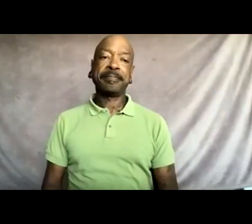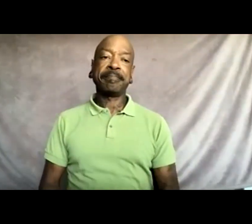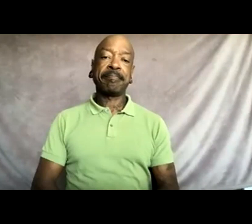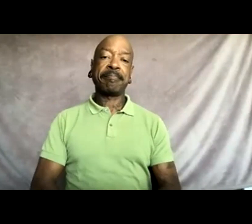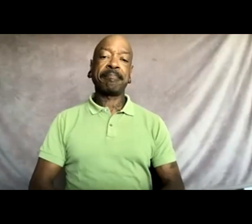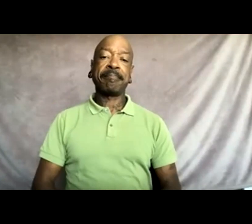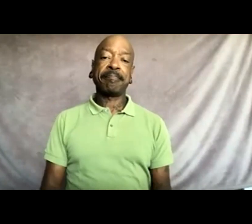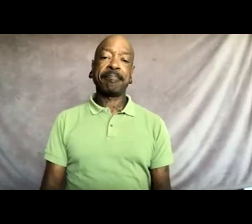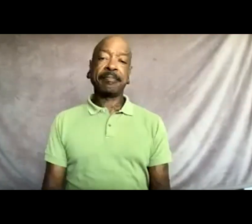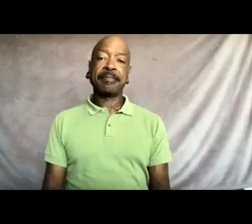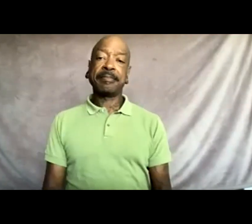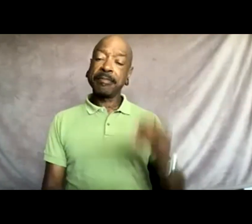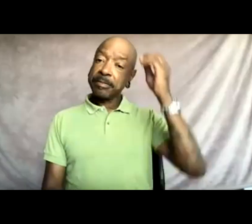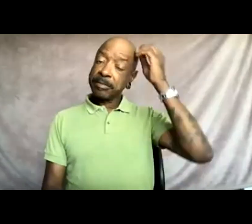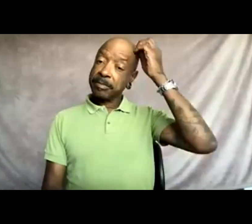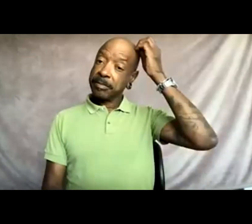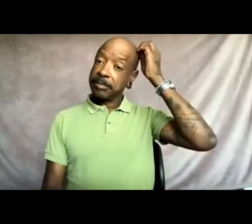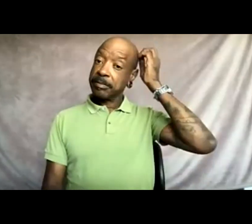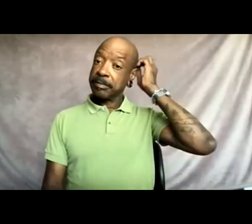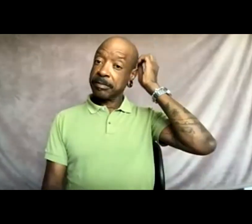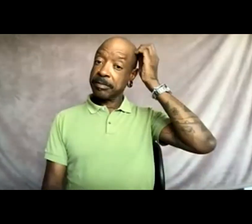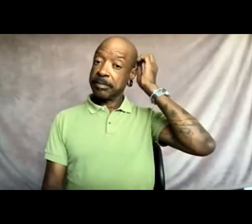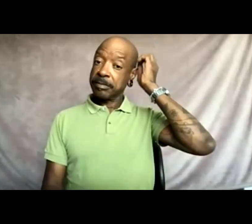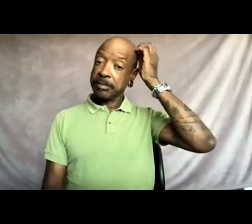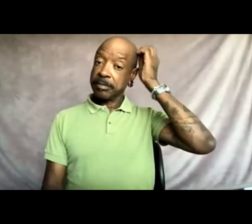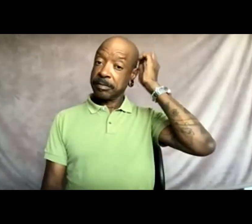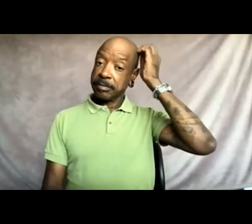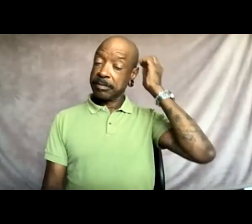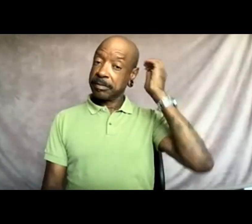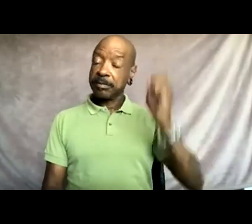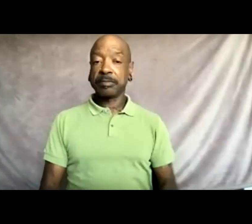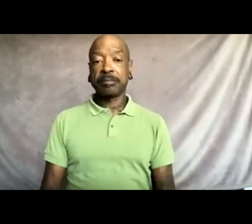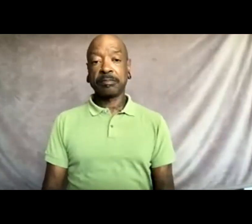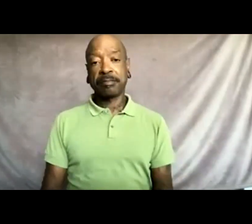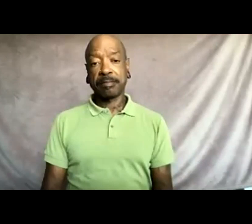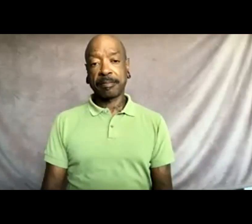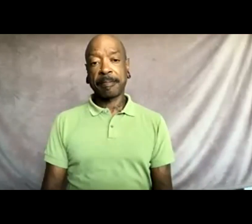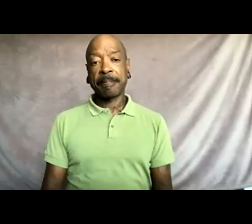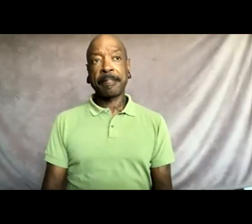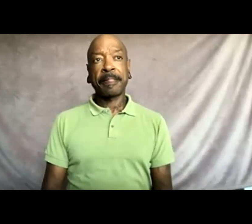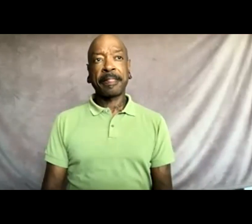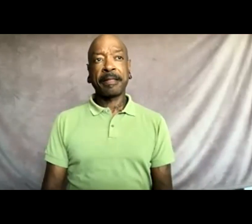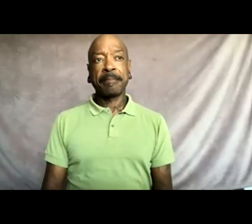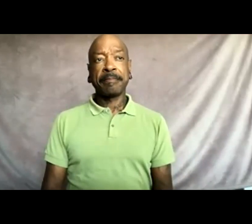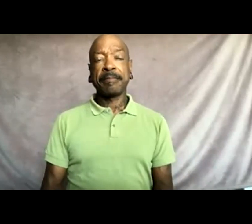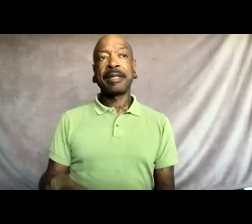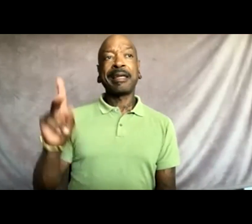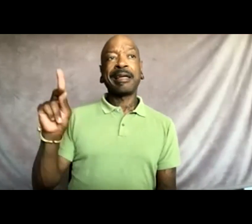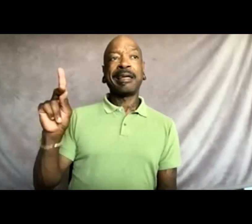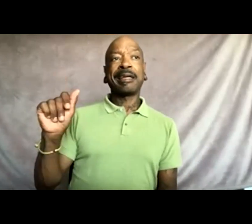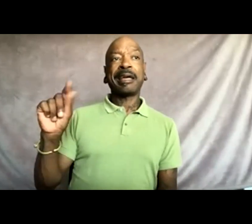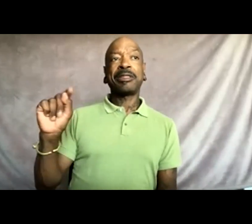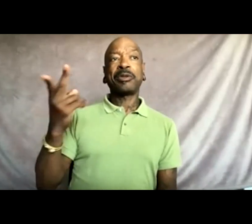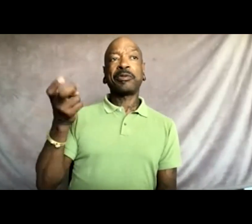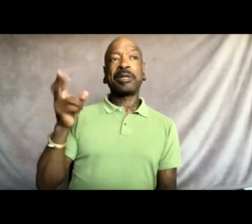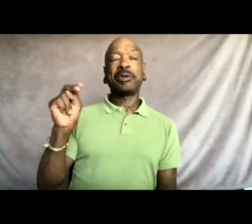And Catherine is asking, where did Catherine's question go? Oh, Catherine would love ideas about